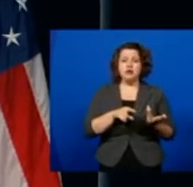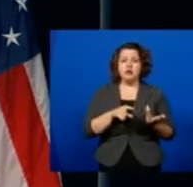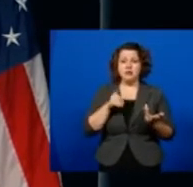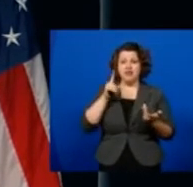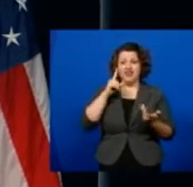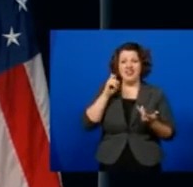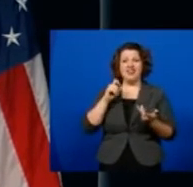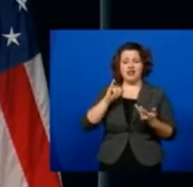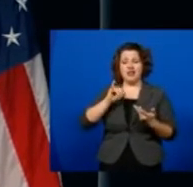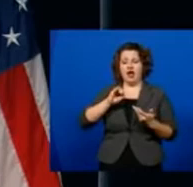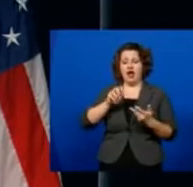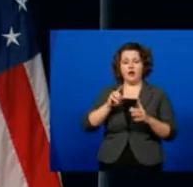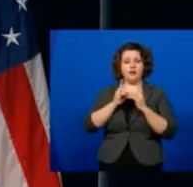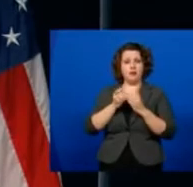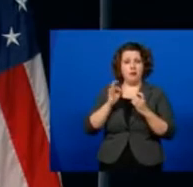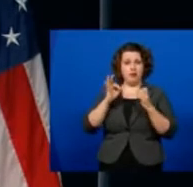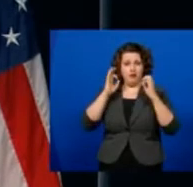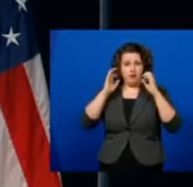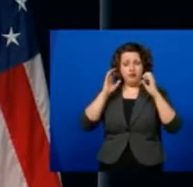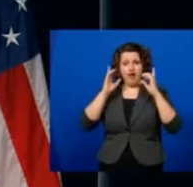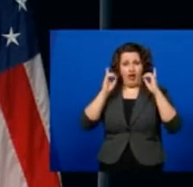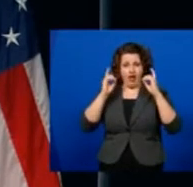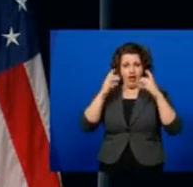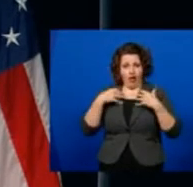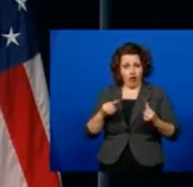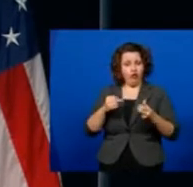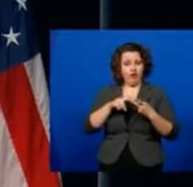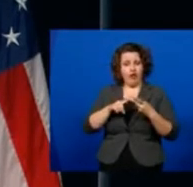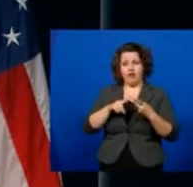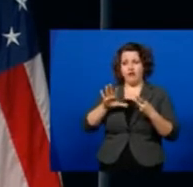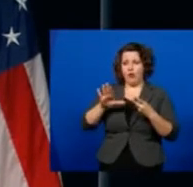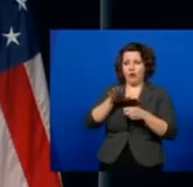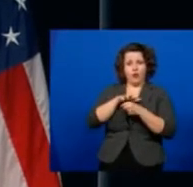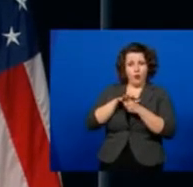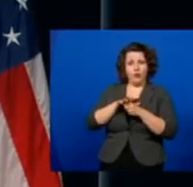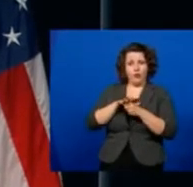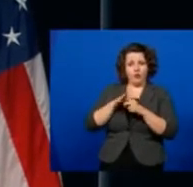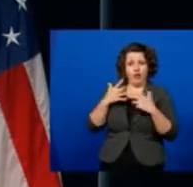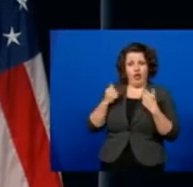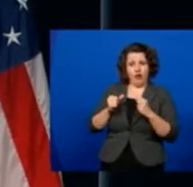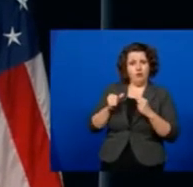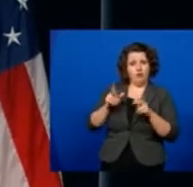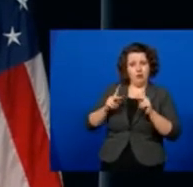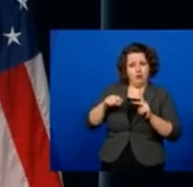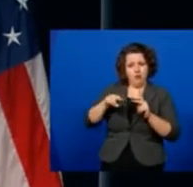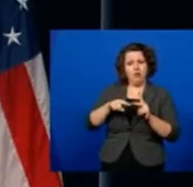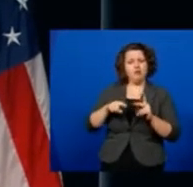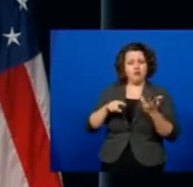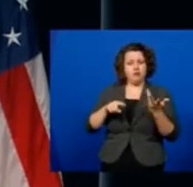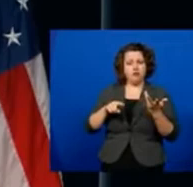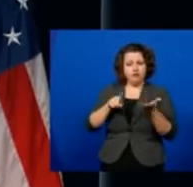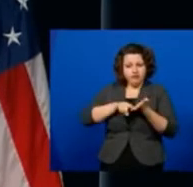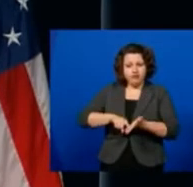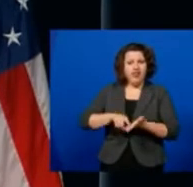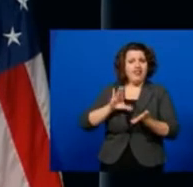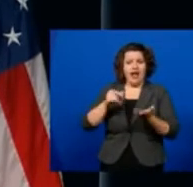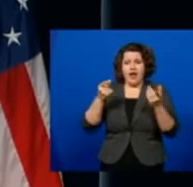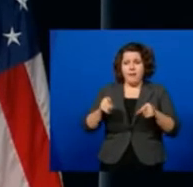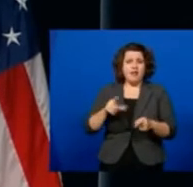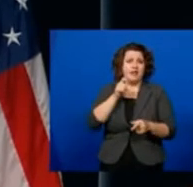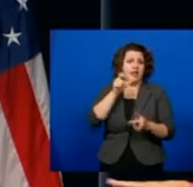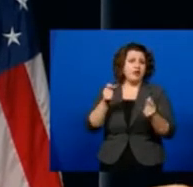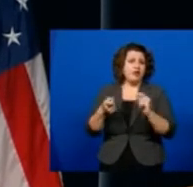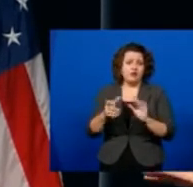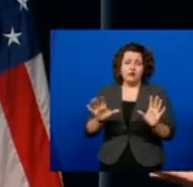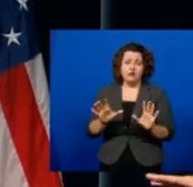Public Health, their team, and the local public health officials. So that was already taking place. That didn't change.